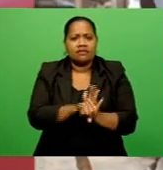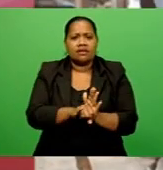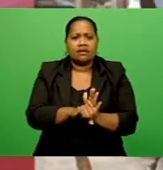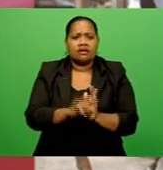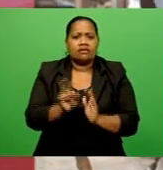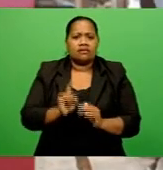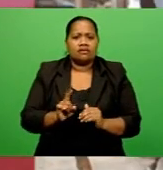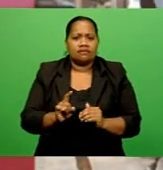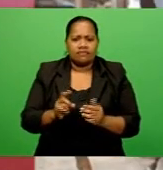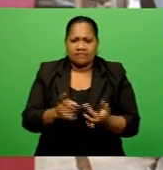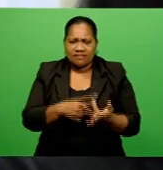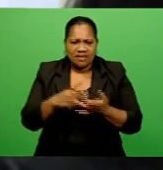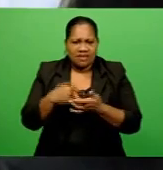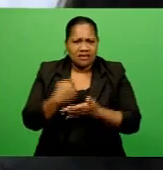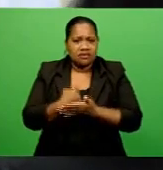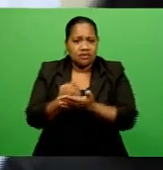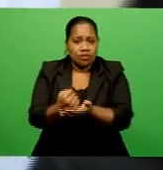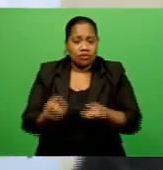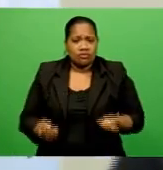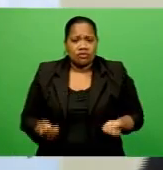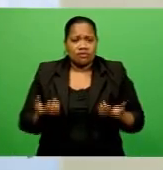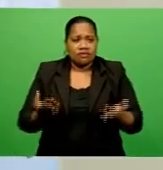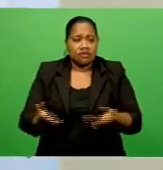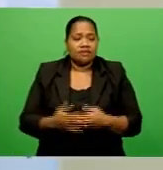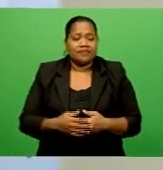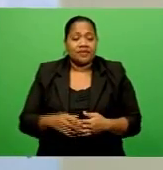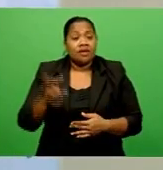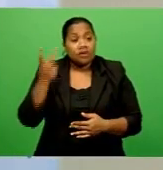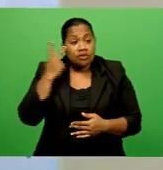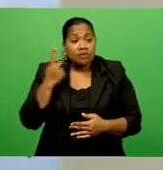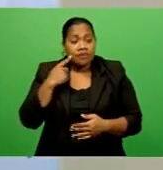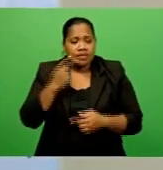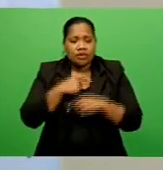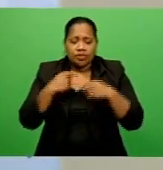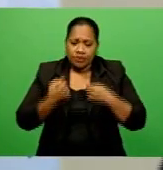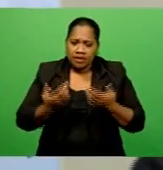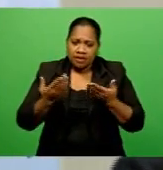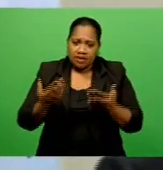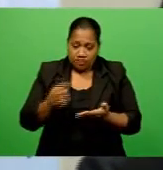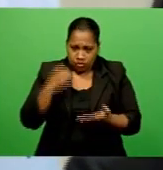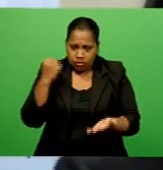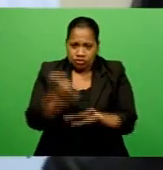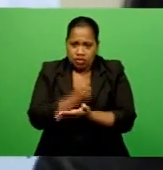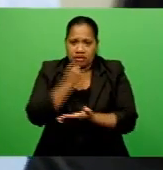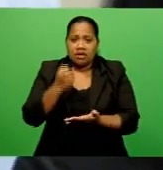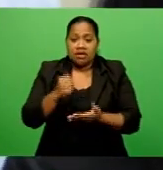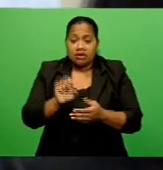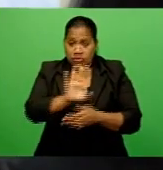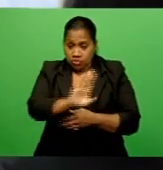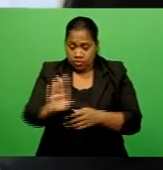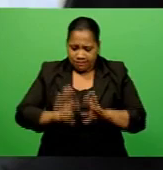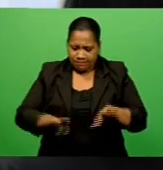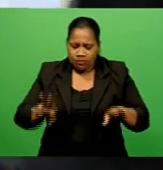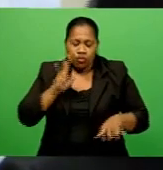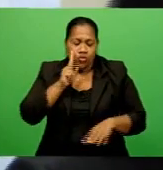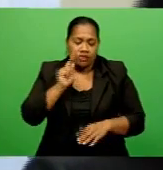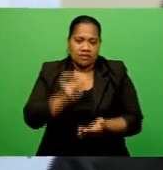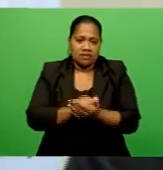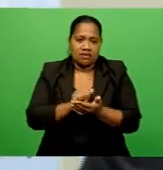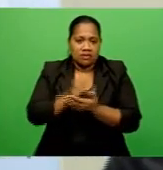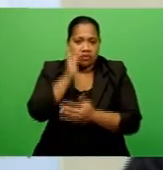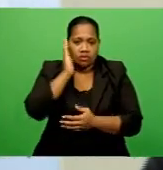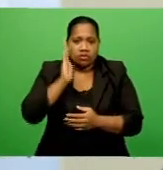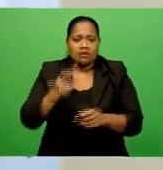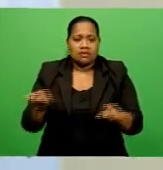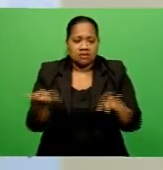moral support provisions. To the parents, we give you your assurance that your child will be looked after in our schools. The plea here is to